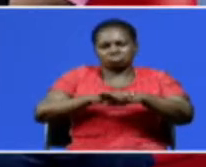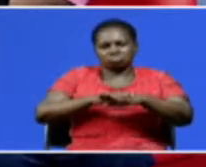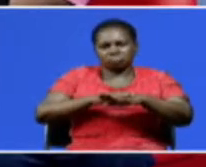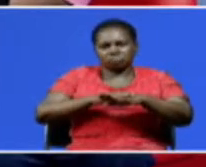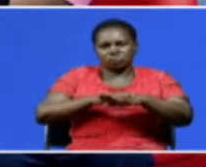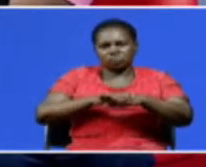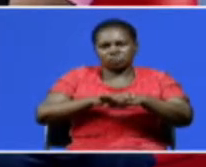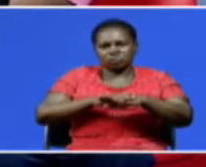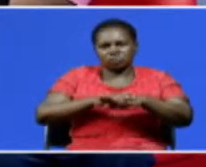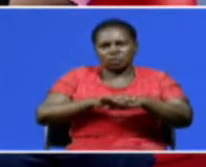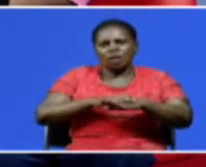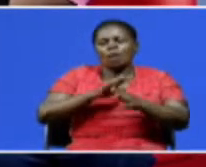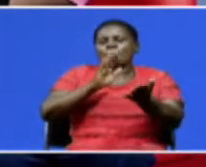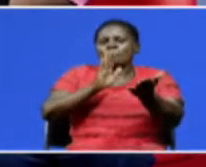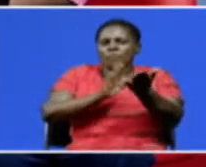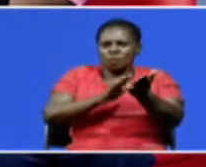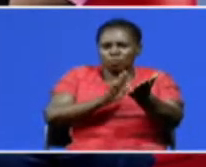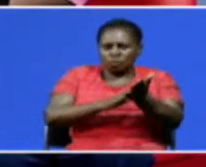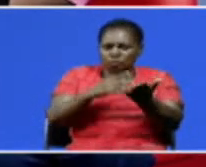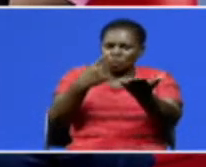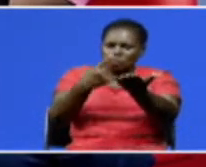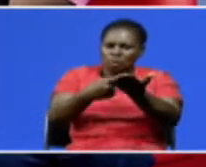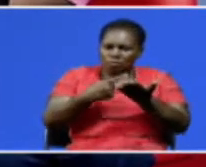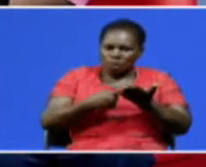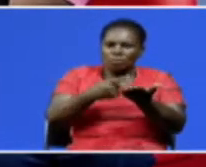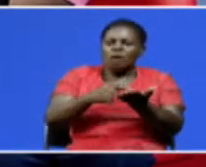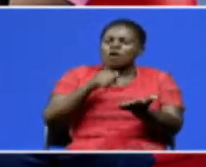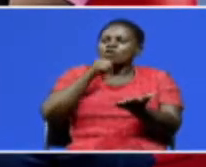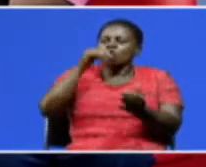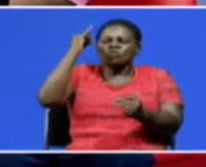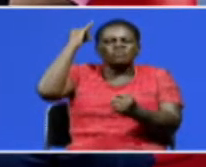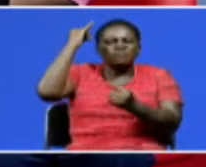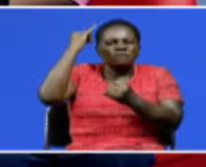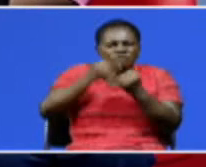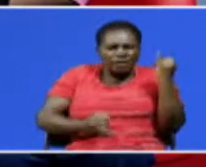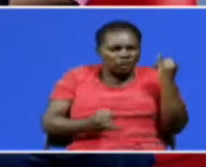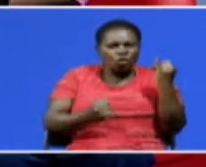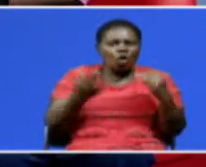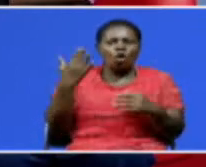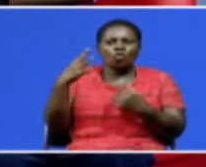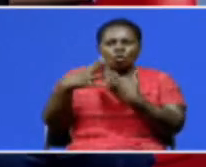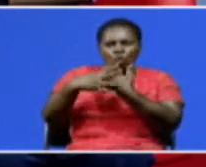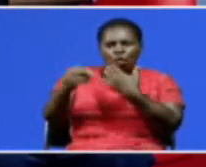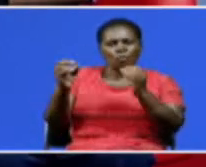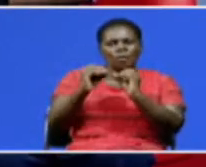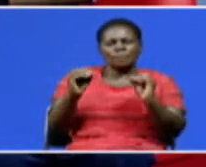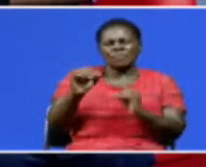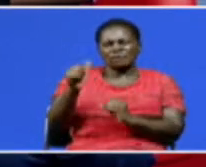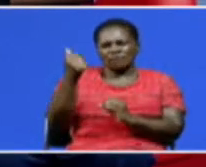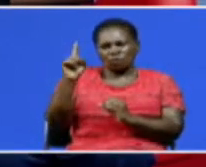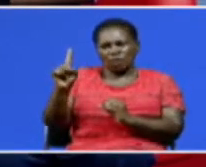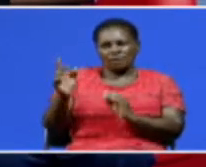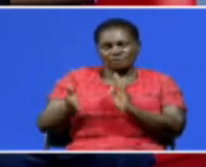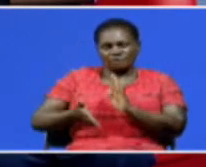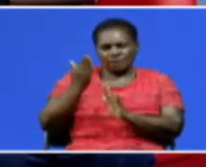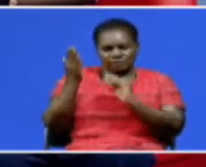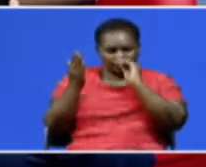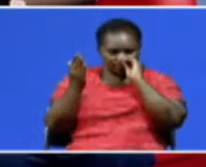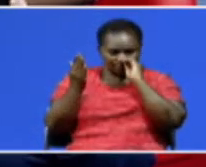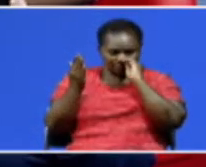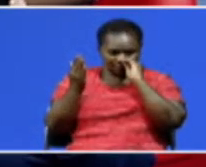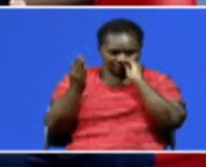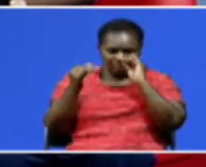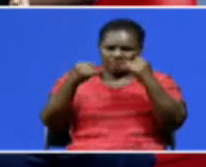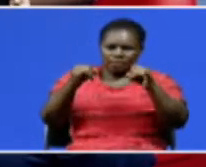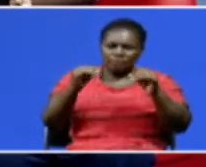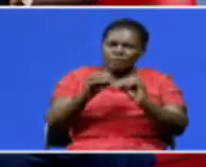showed us. That is a proposal for dialogue and not a finalized package for adoption. One quick one, Corinne Lenny says, if they have